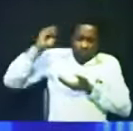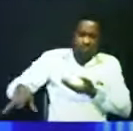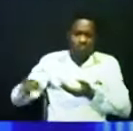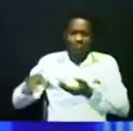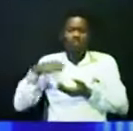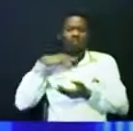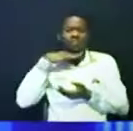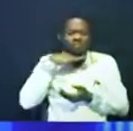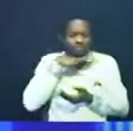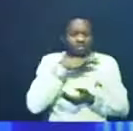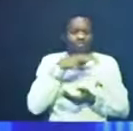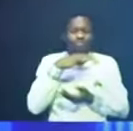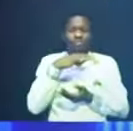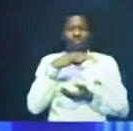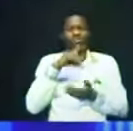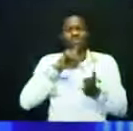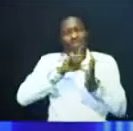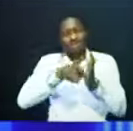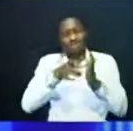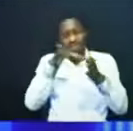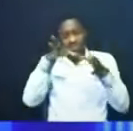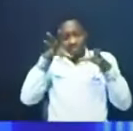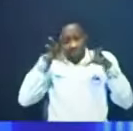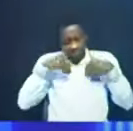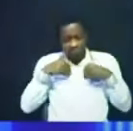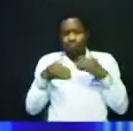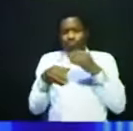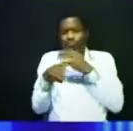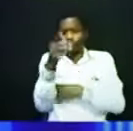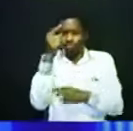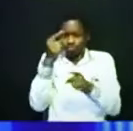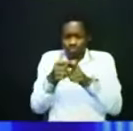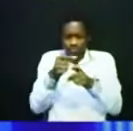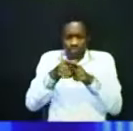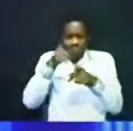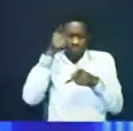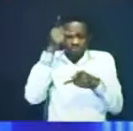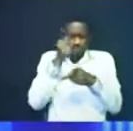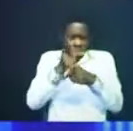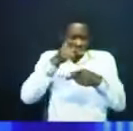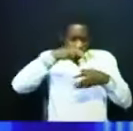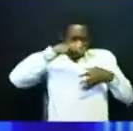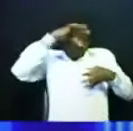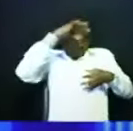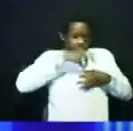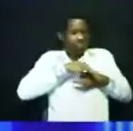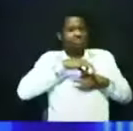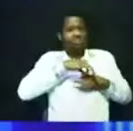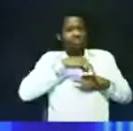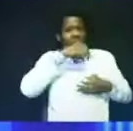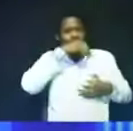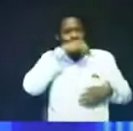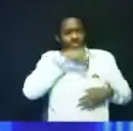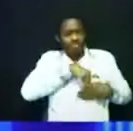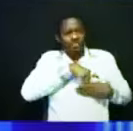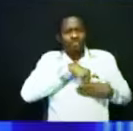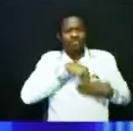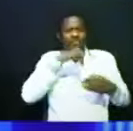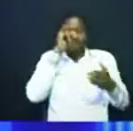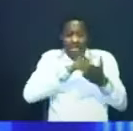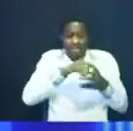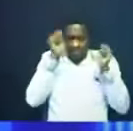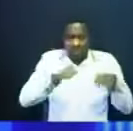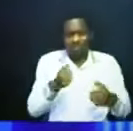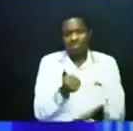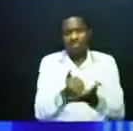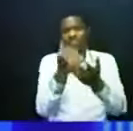and accept the word of God planted in them, which can save